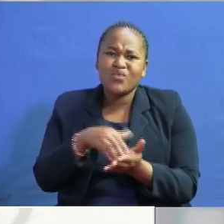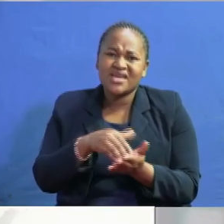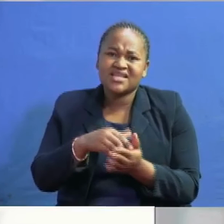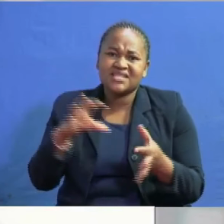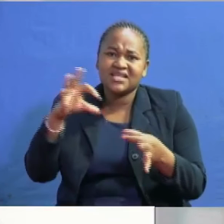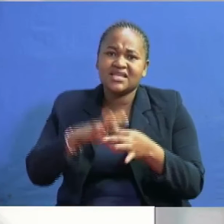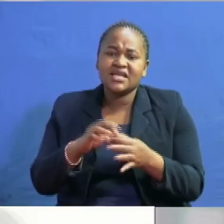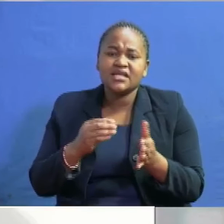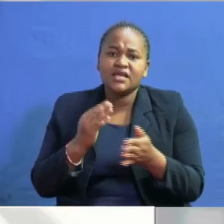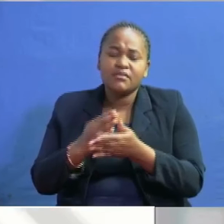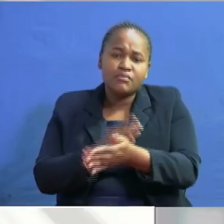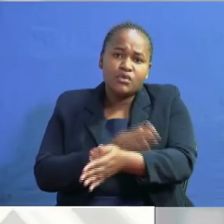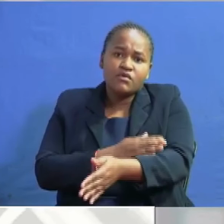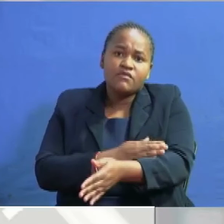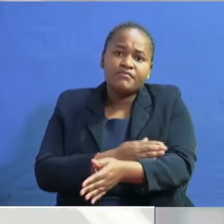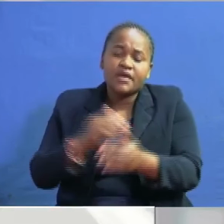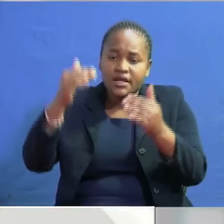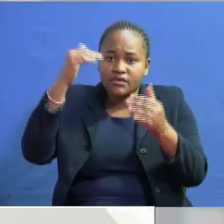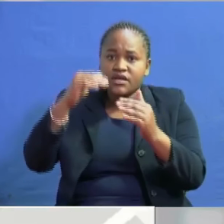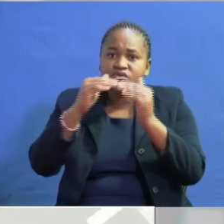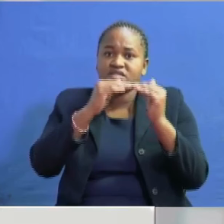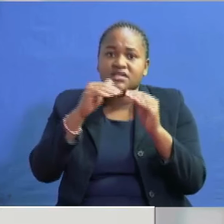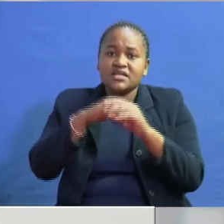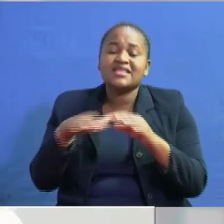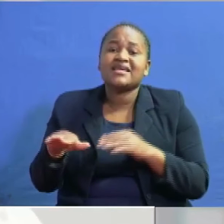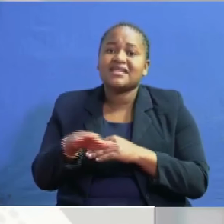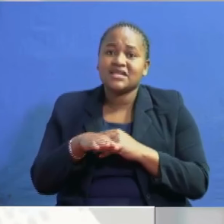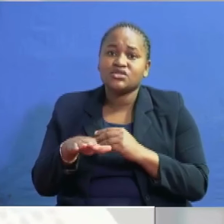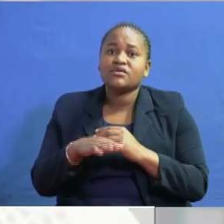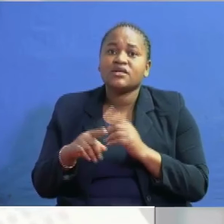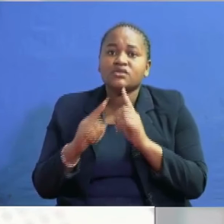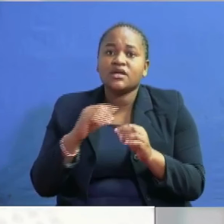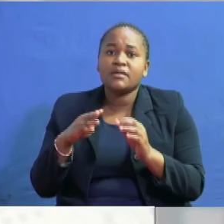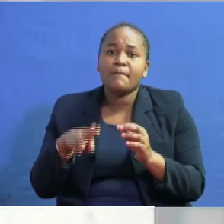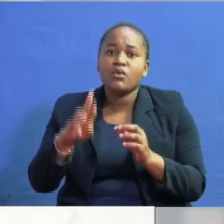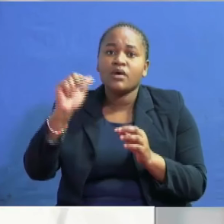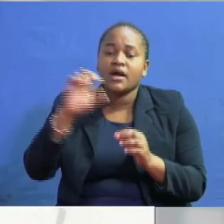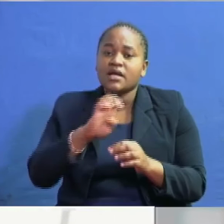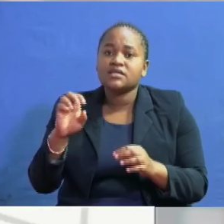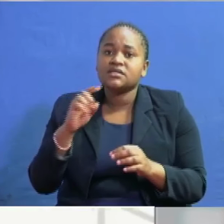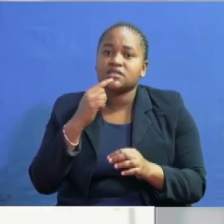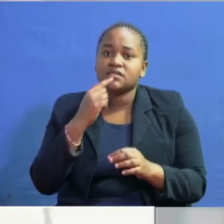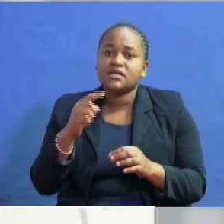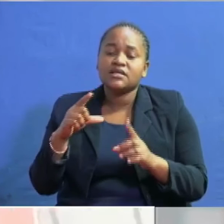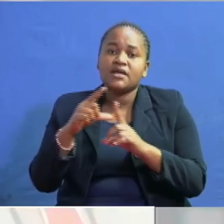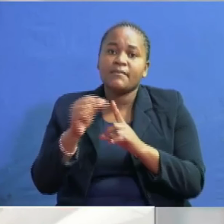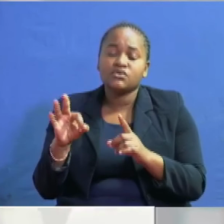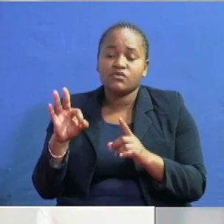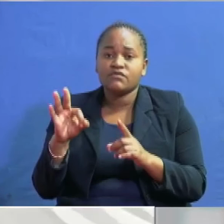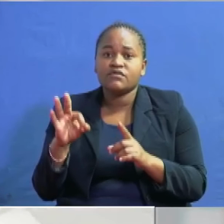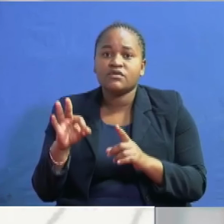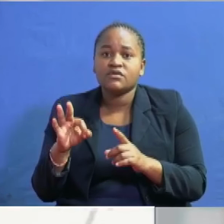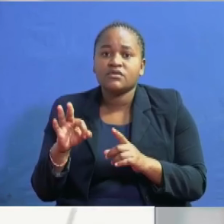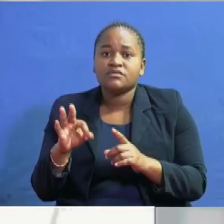link in improving education standards in the region. The leaders who are speaking in Bura East said the numbers of students in